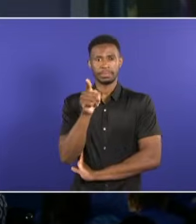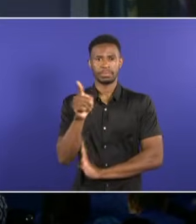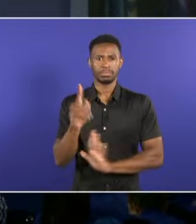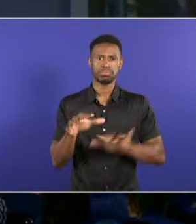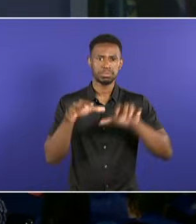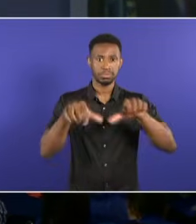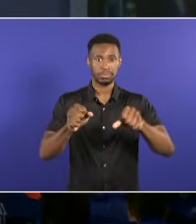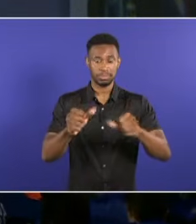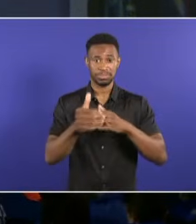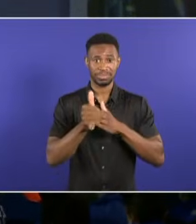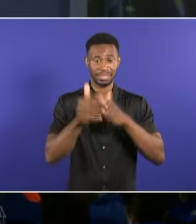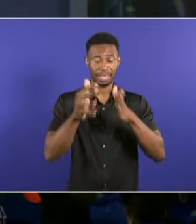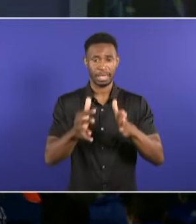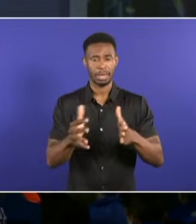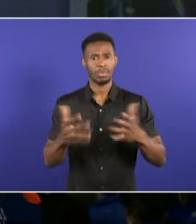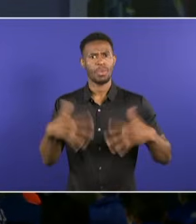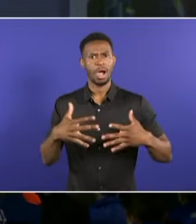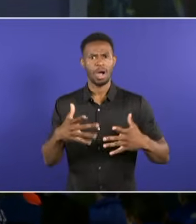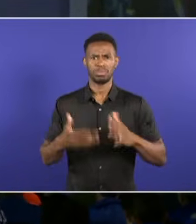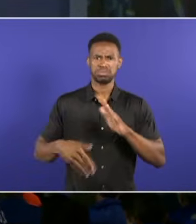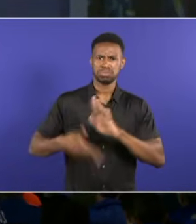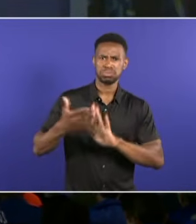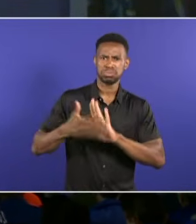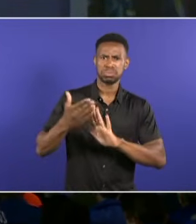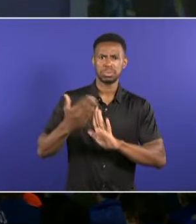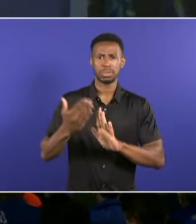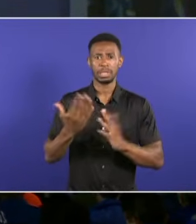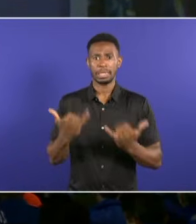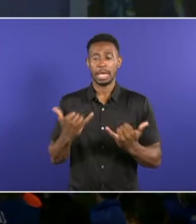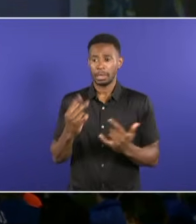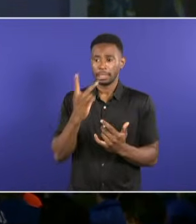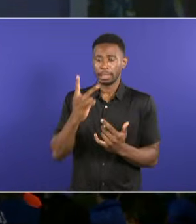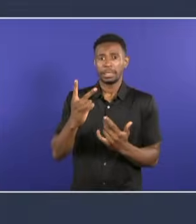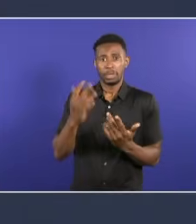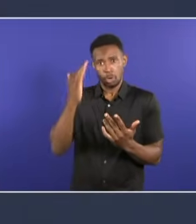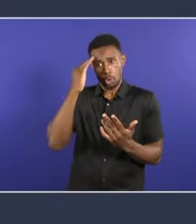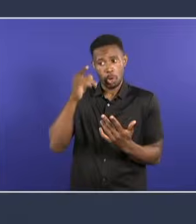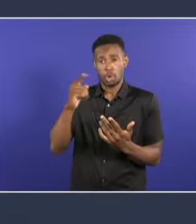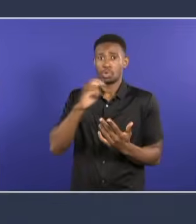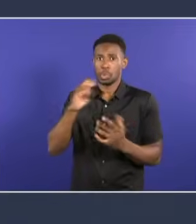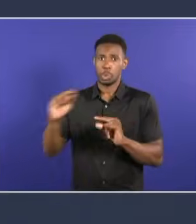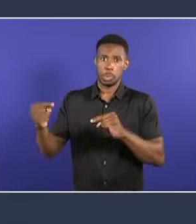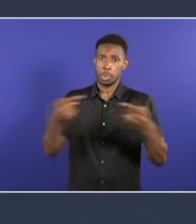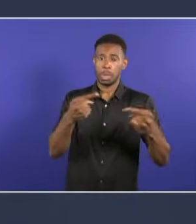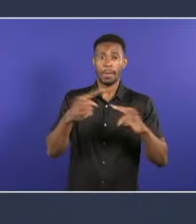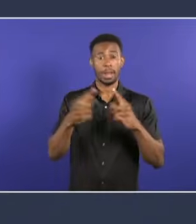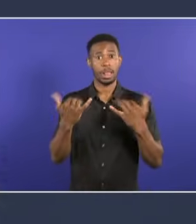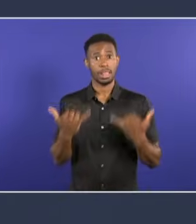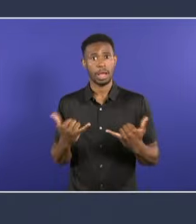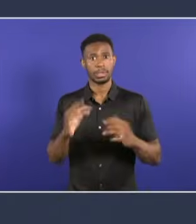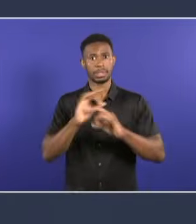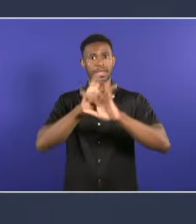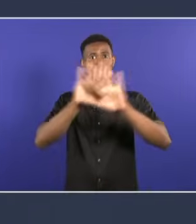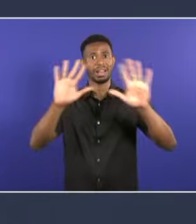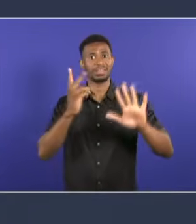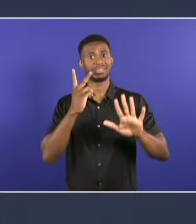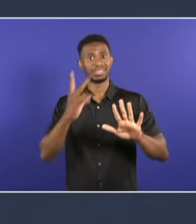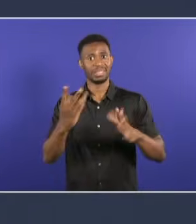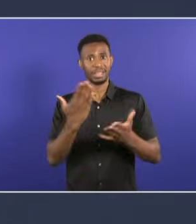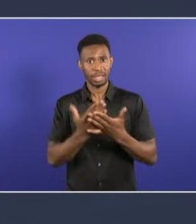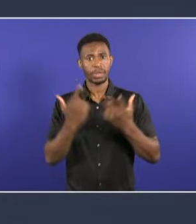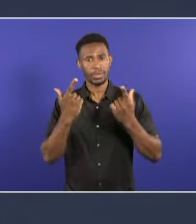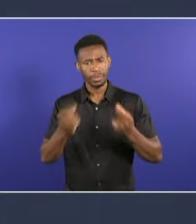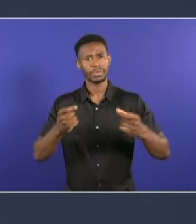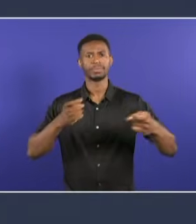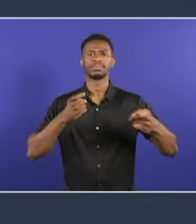party known as a strong opposition to a party that could govern. In cities and towns and provinces, the DA began